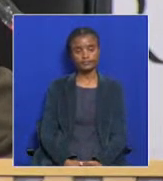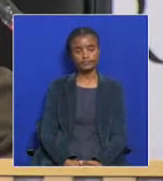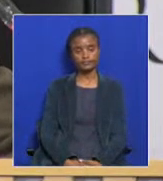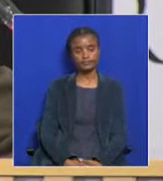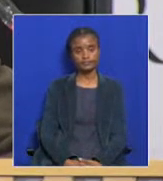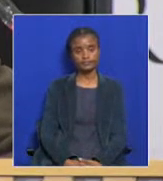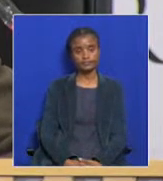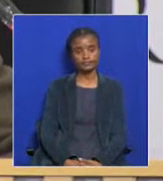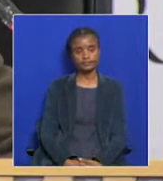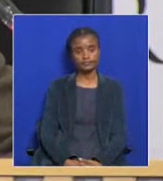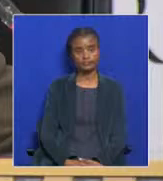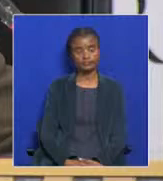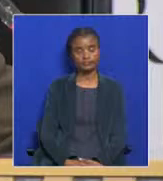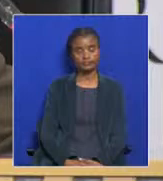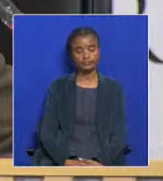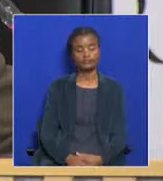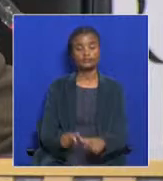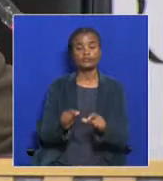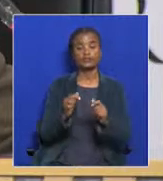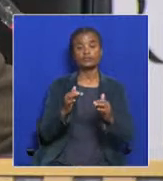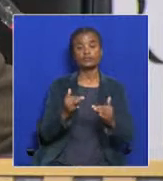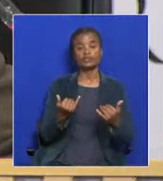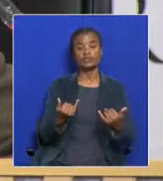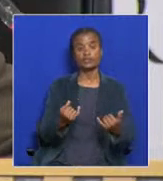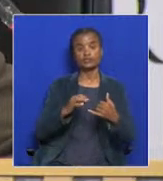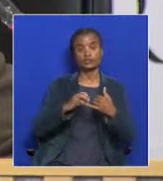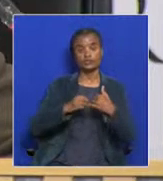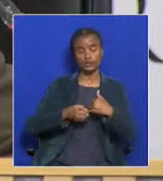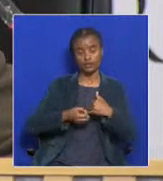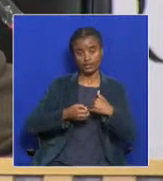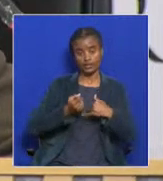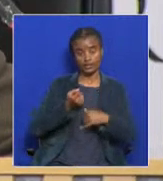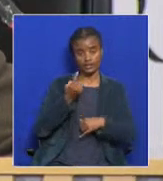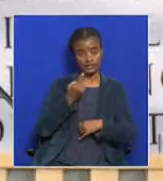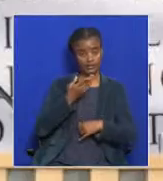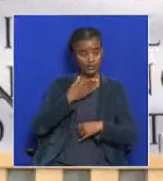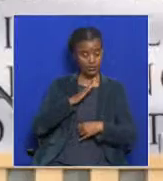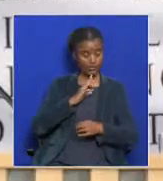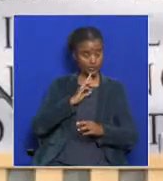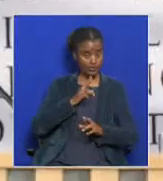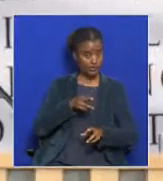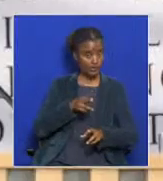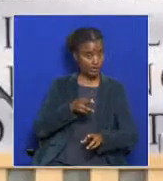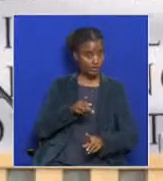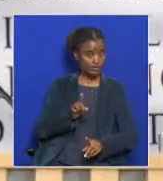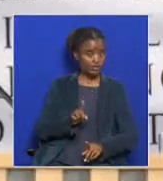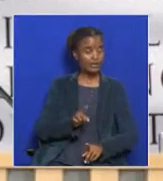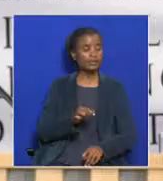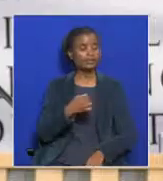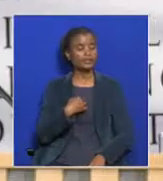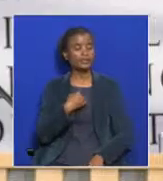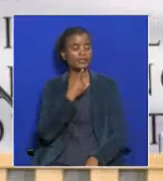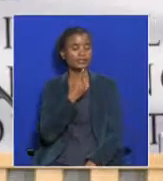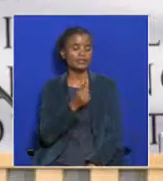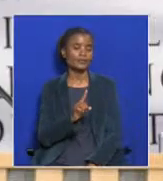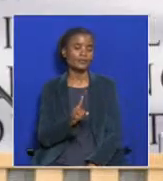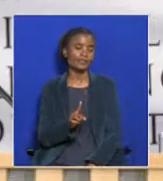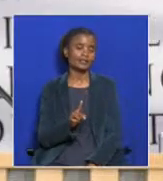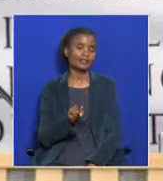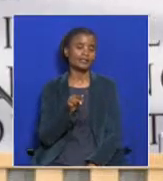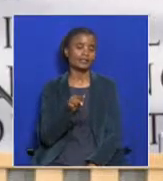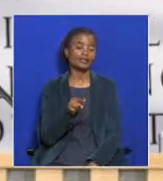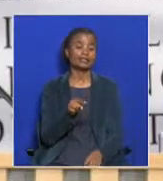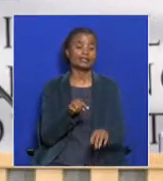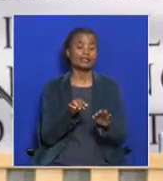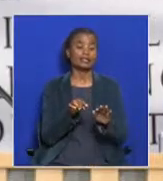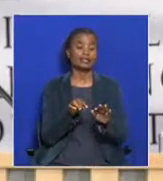Commissioner, I'm trying to understand what you want me to respond to. Now, I'm saying this is not to be relied. This investigation diary